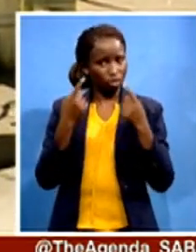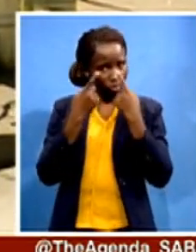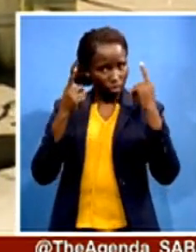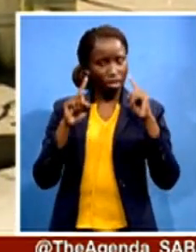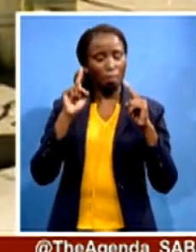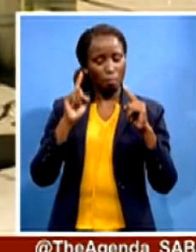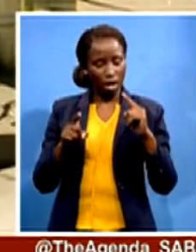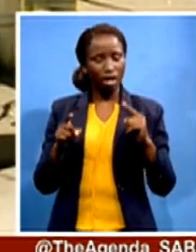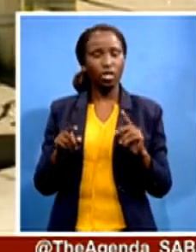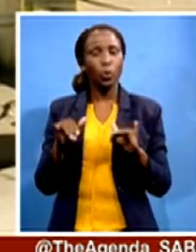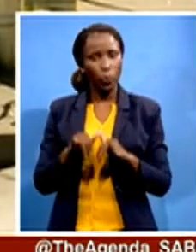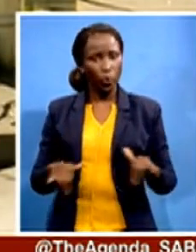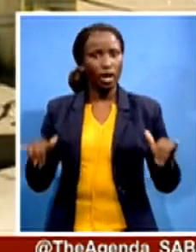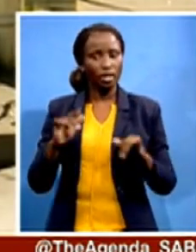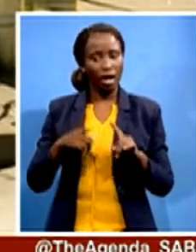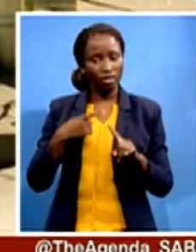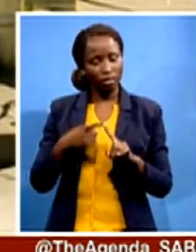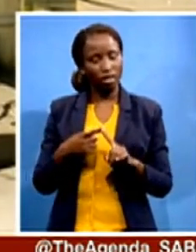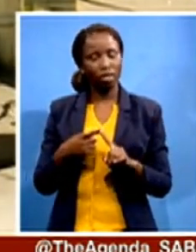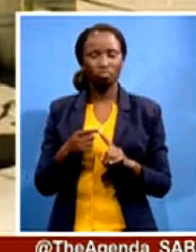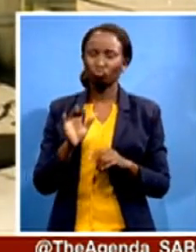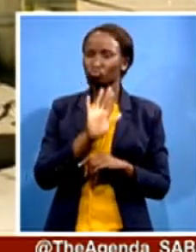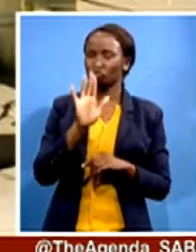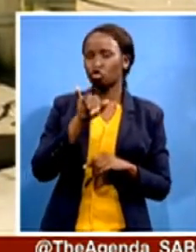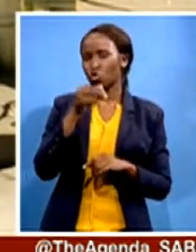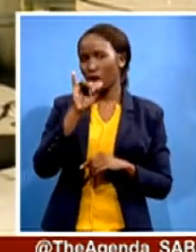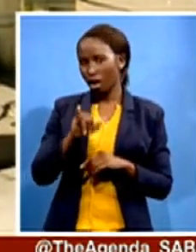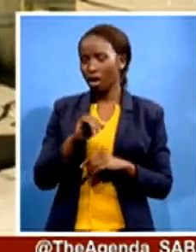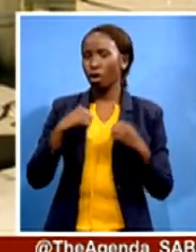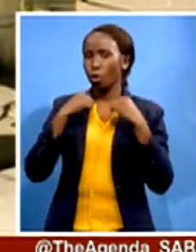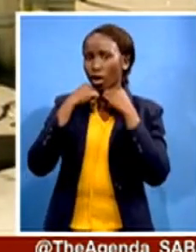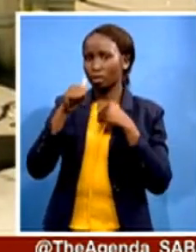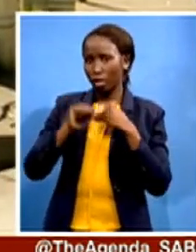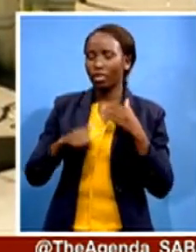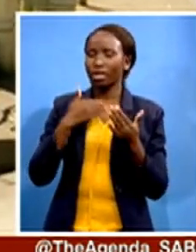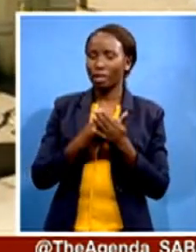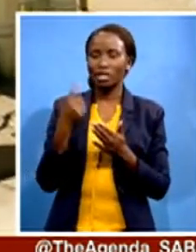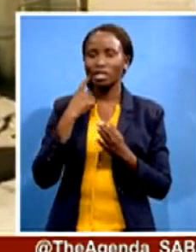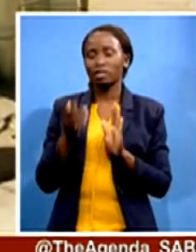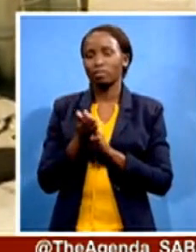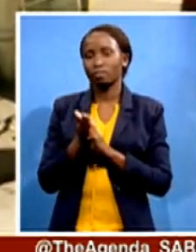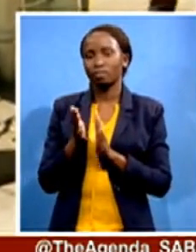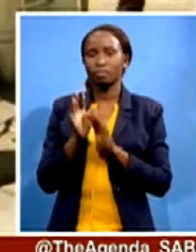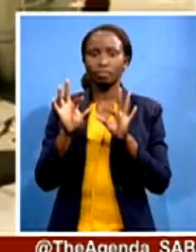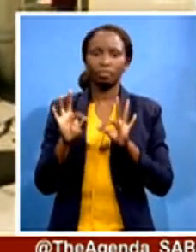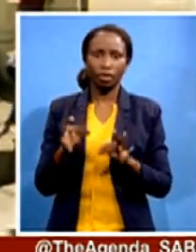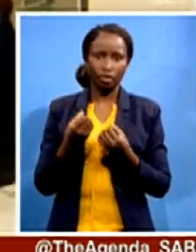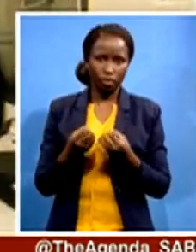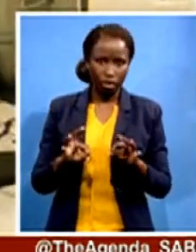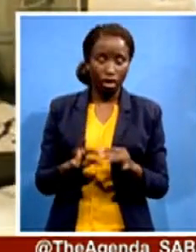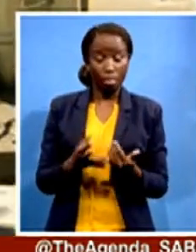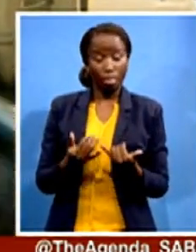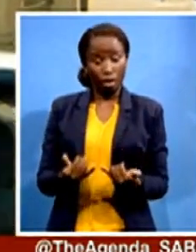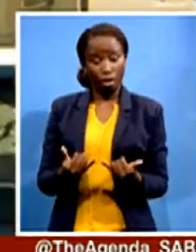maybe July, August, so that they will be able to run with the operations. For now, the dilemma that we find ourselves in right